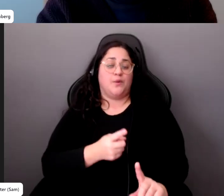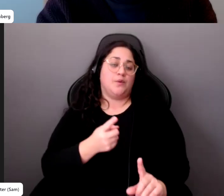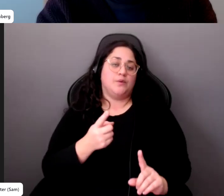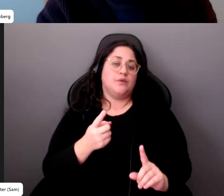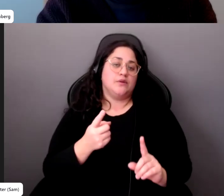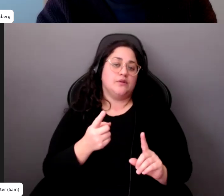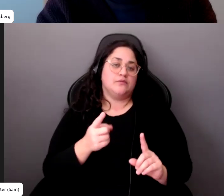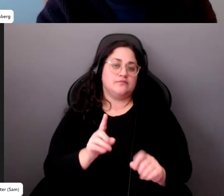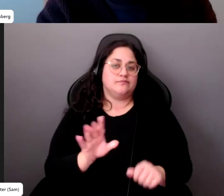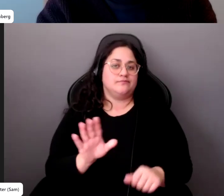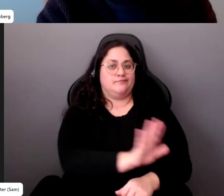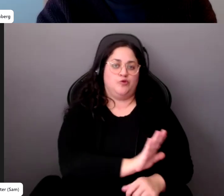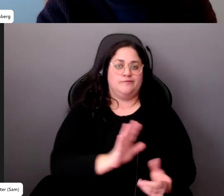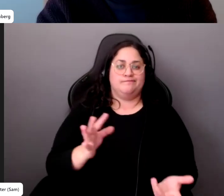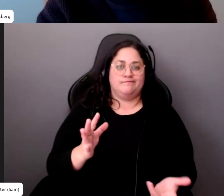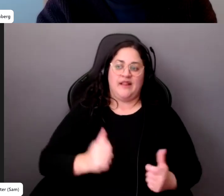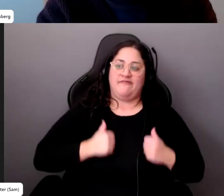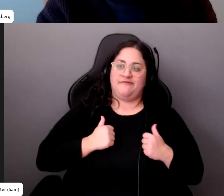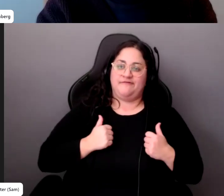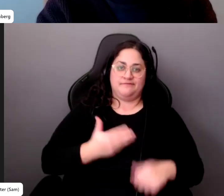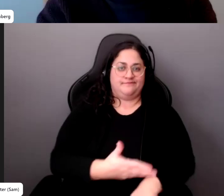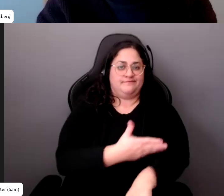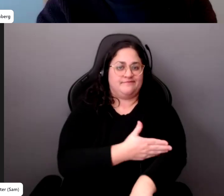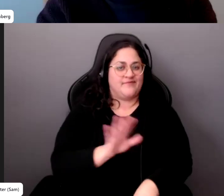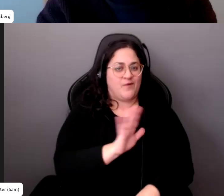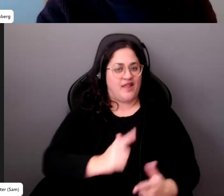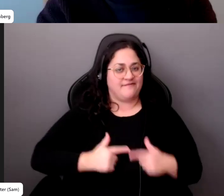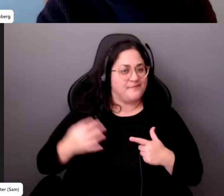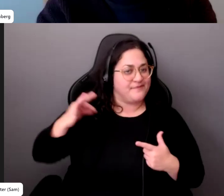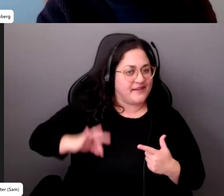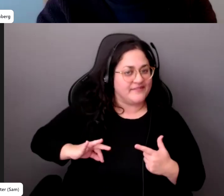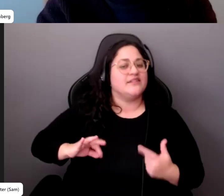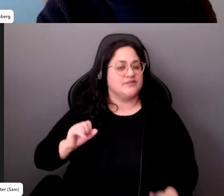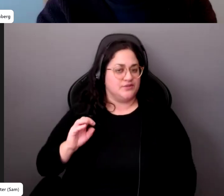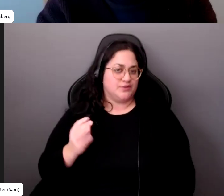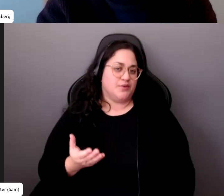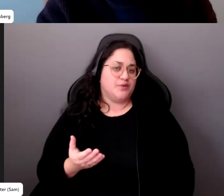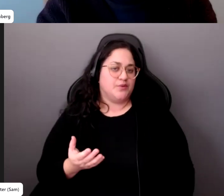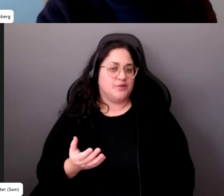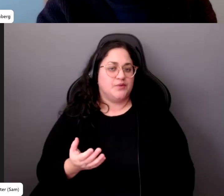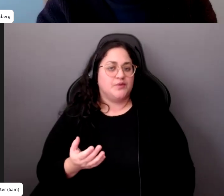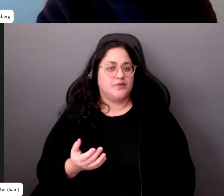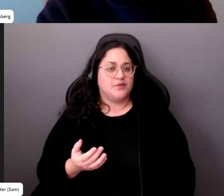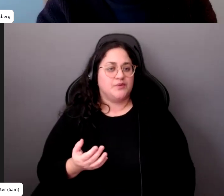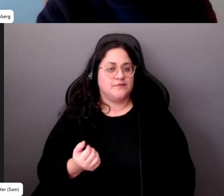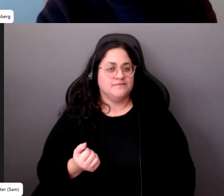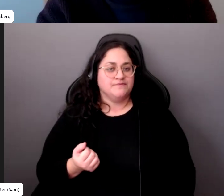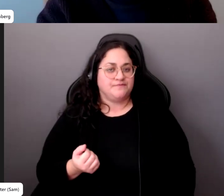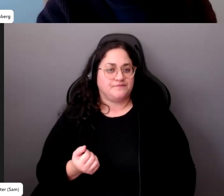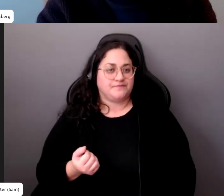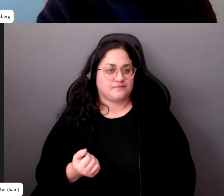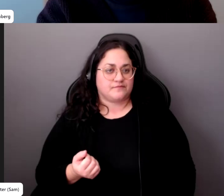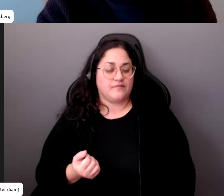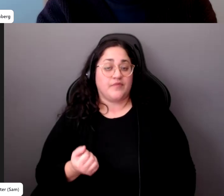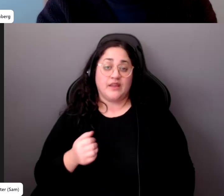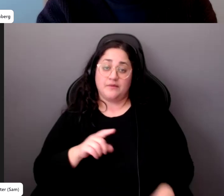that the bad guys, let's call them, are using generative AI to generate more realistic looking messages. So better